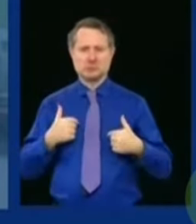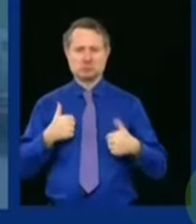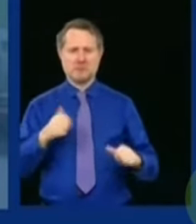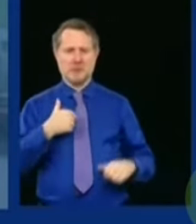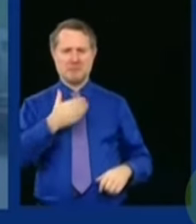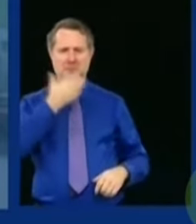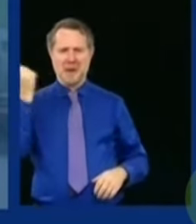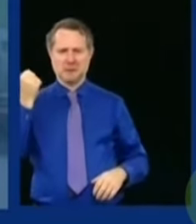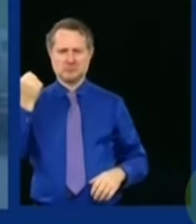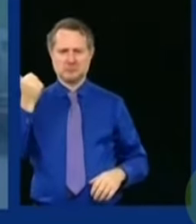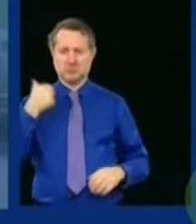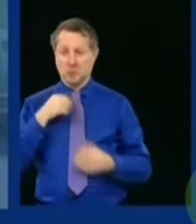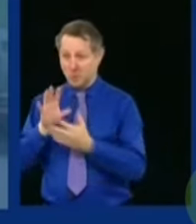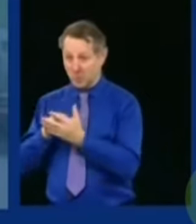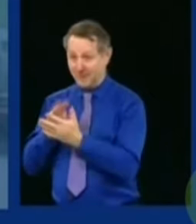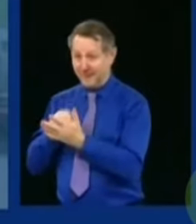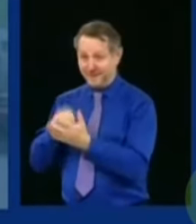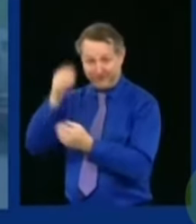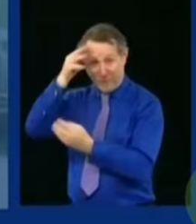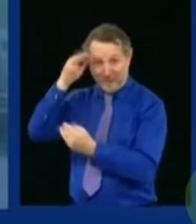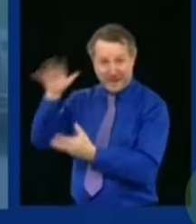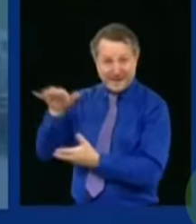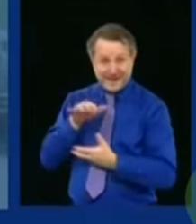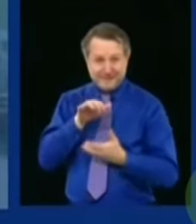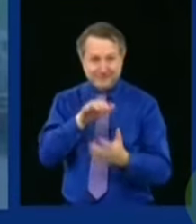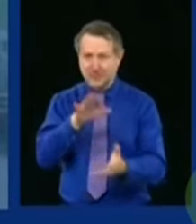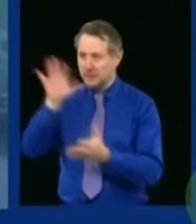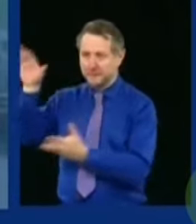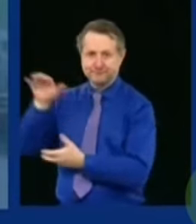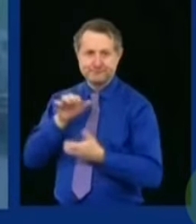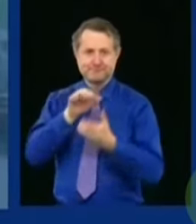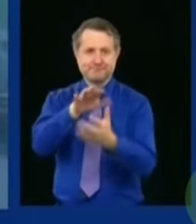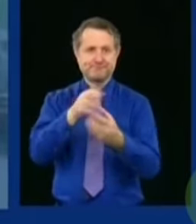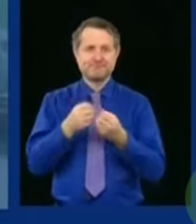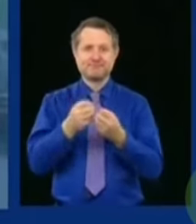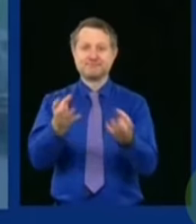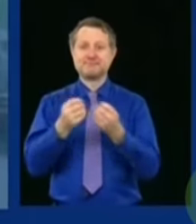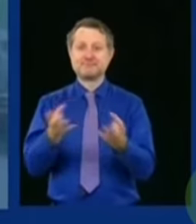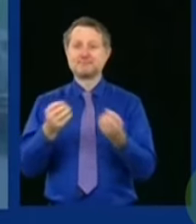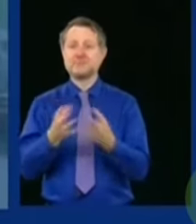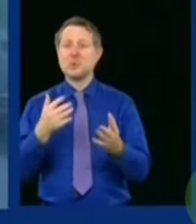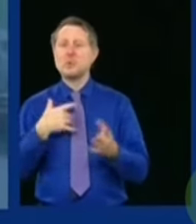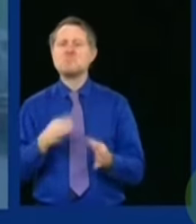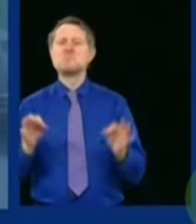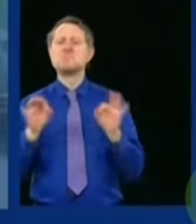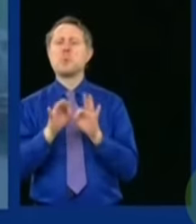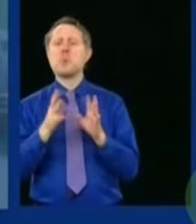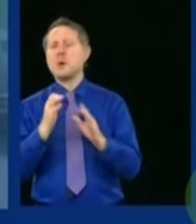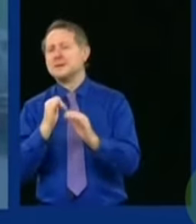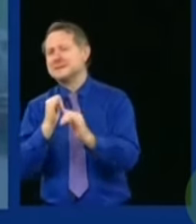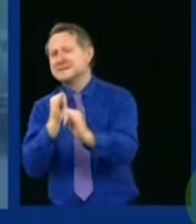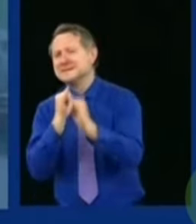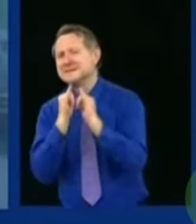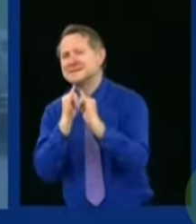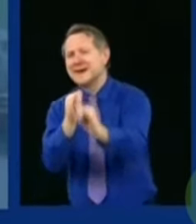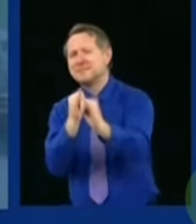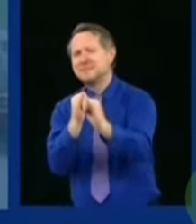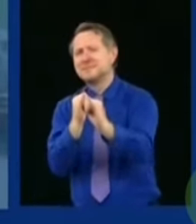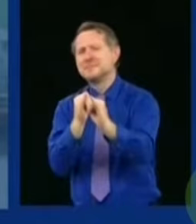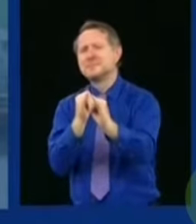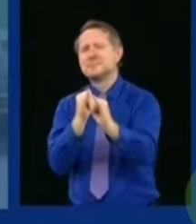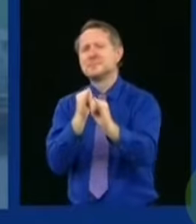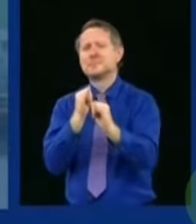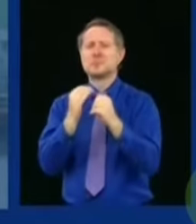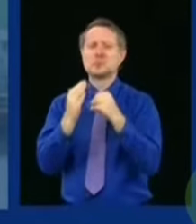I know. But I want you to have the same caution flag that I live